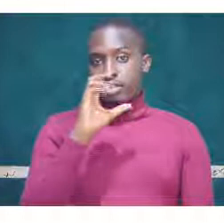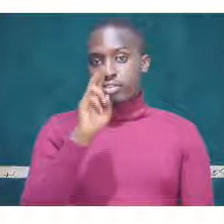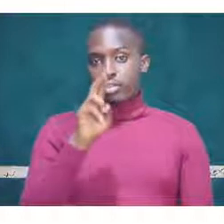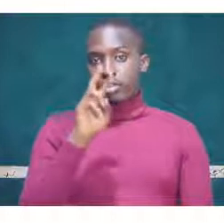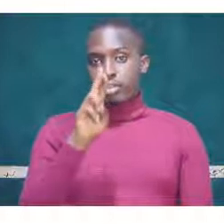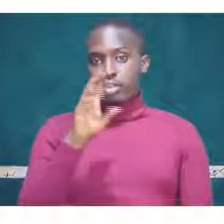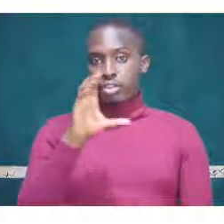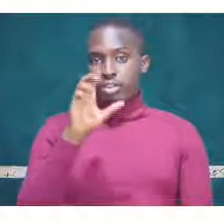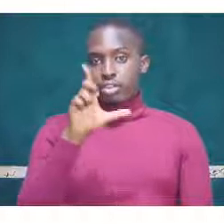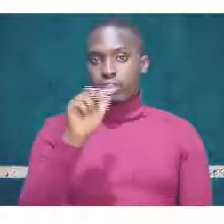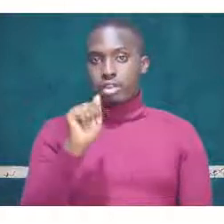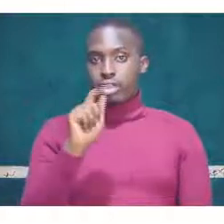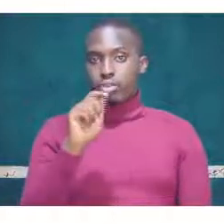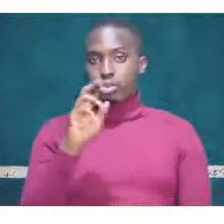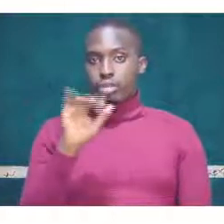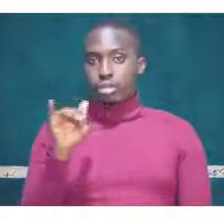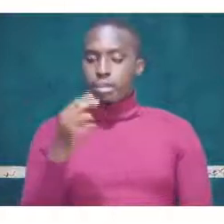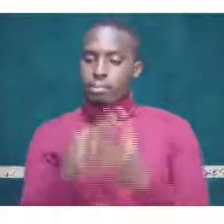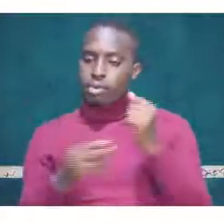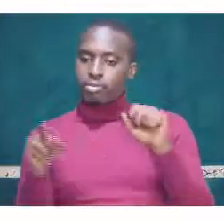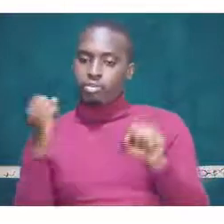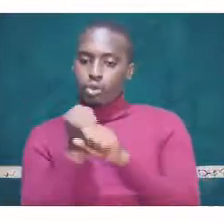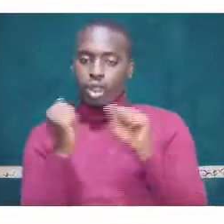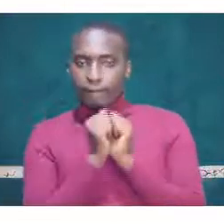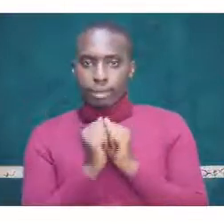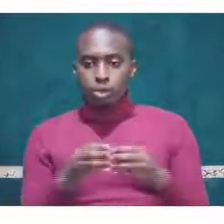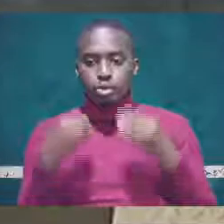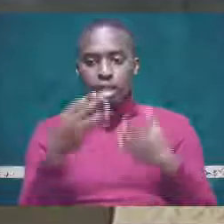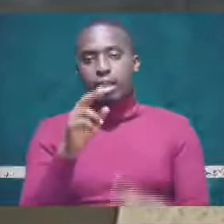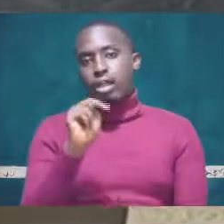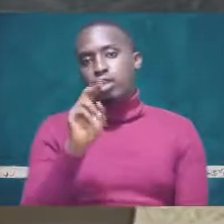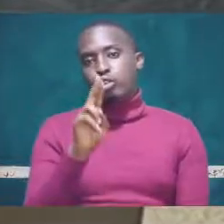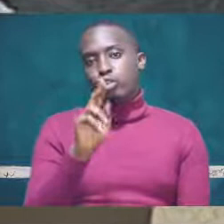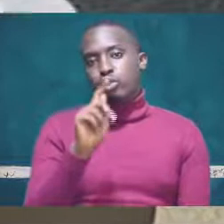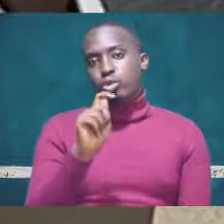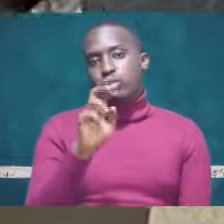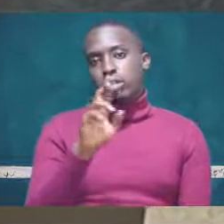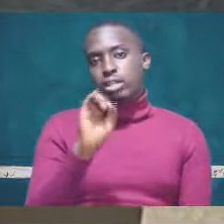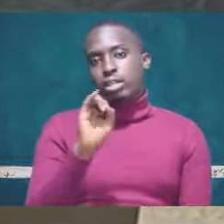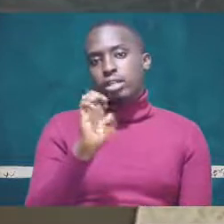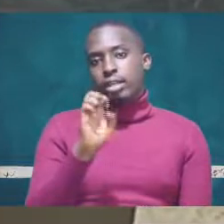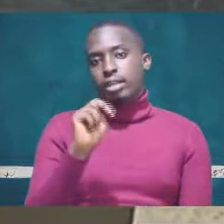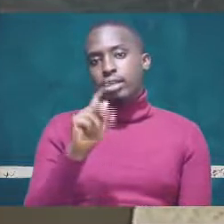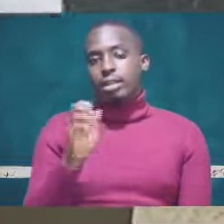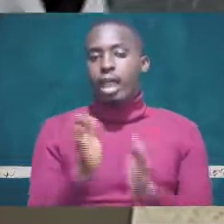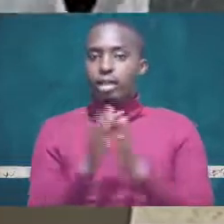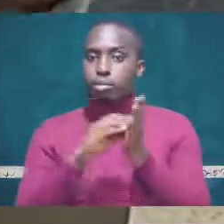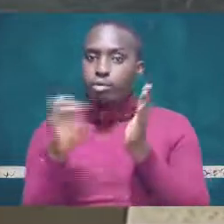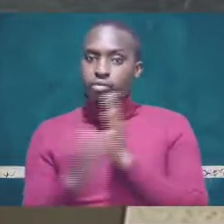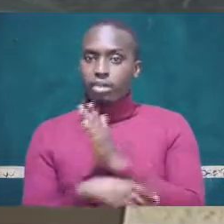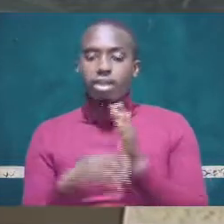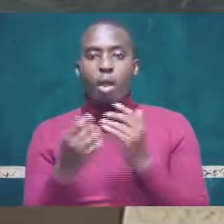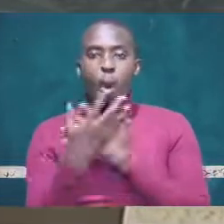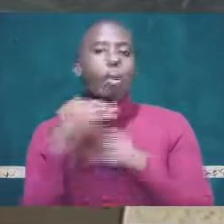system, both of them, they work together to transport nutrients and even removing what you call removing